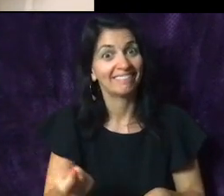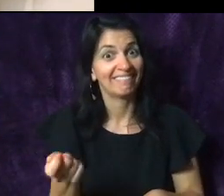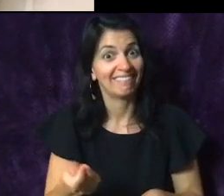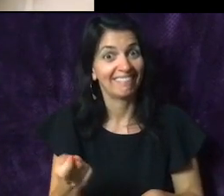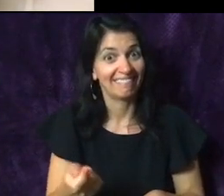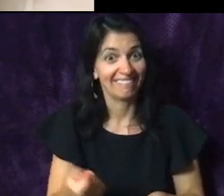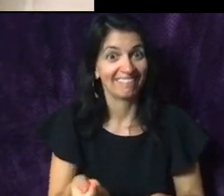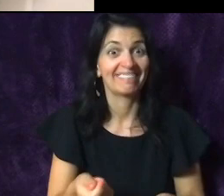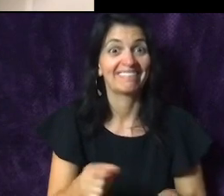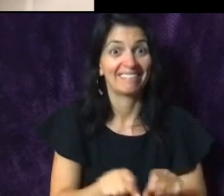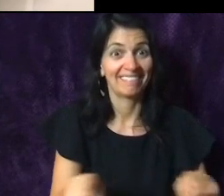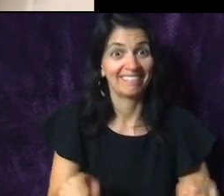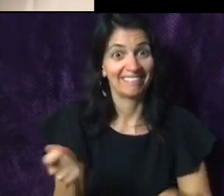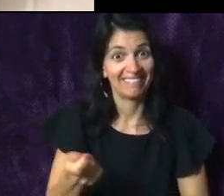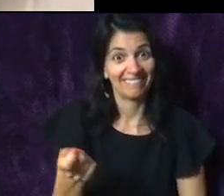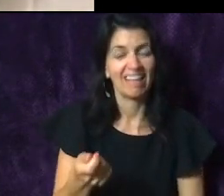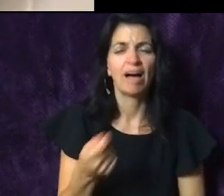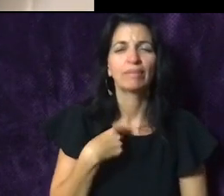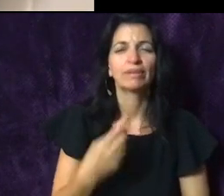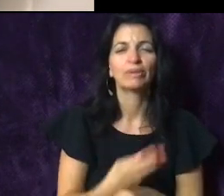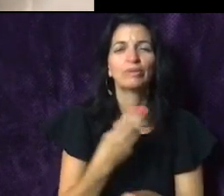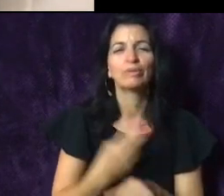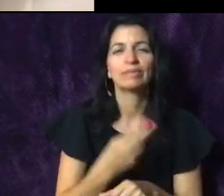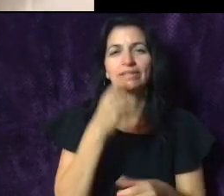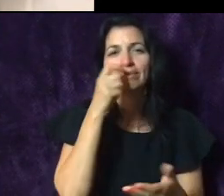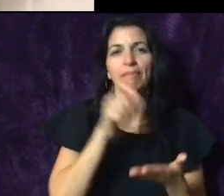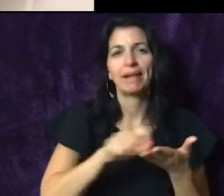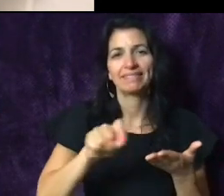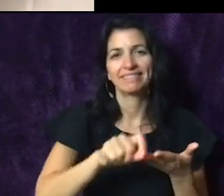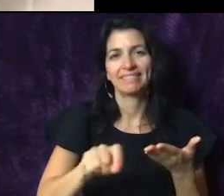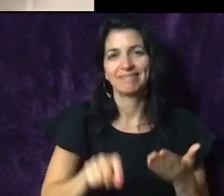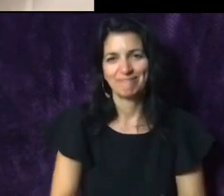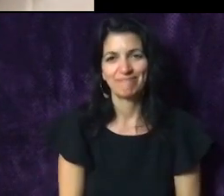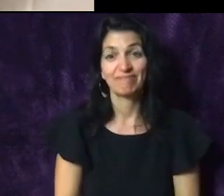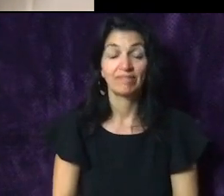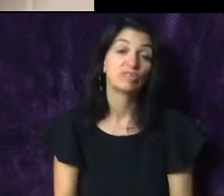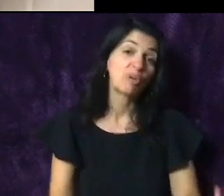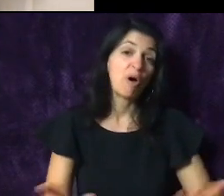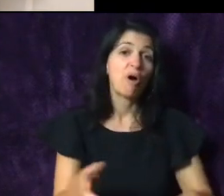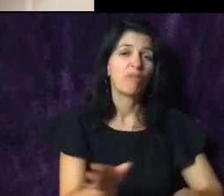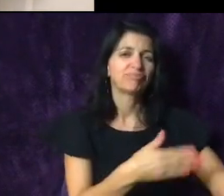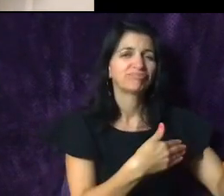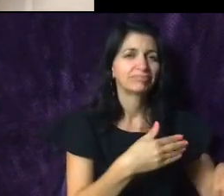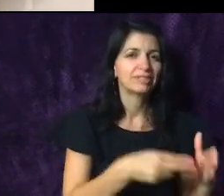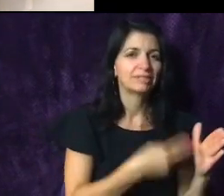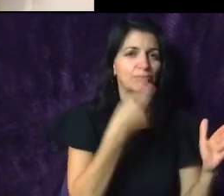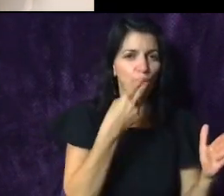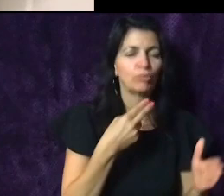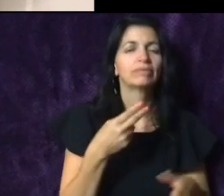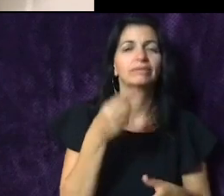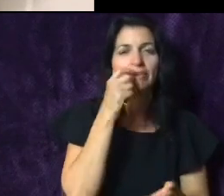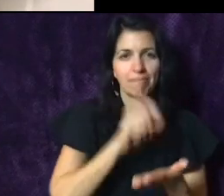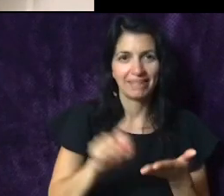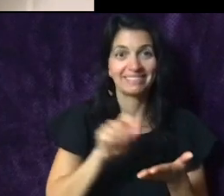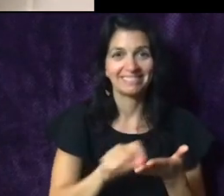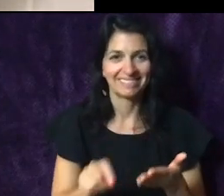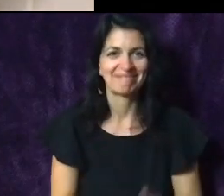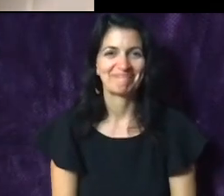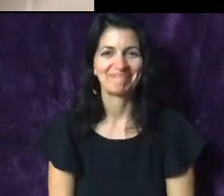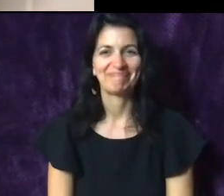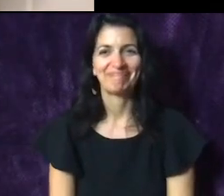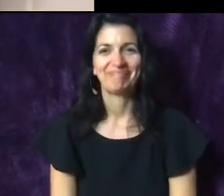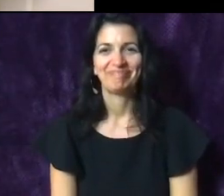handle. So why don't I use pencils this time? This time we'll change it up. Instead of the spoon, we'll